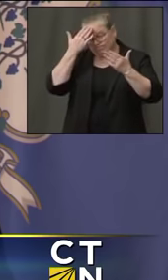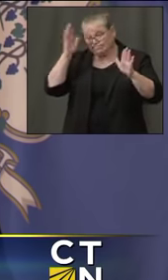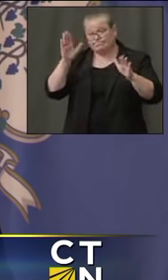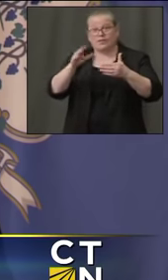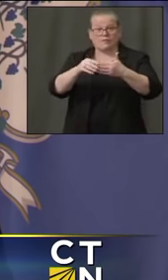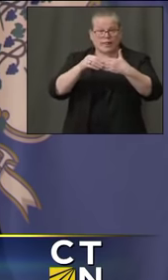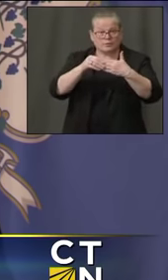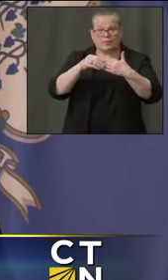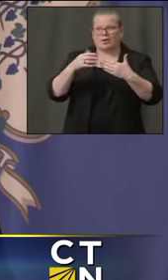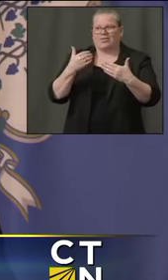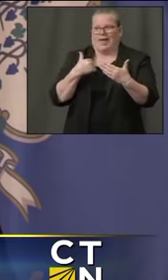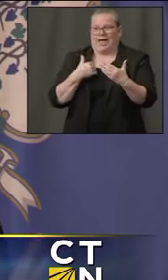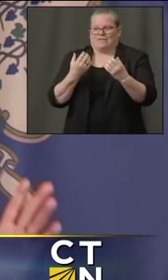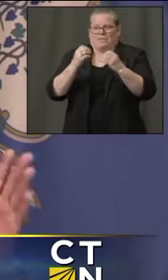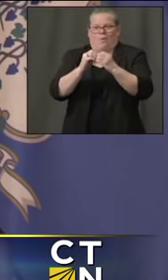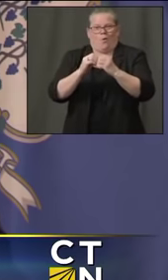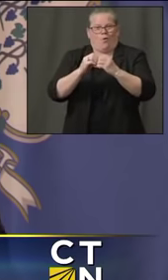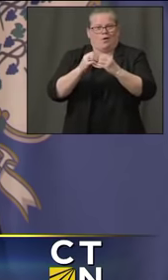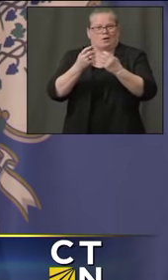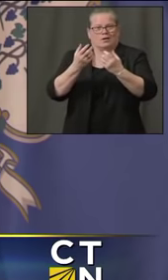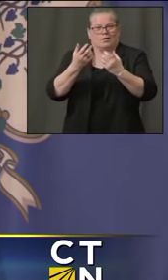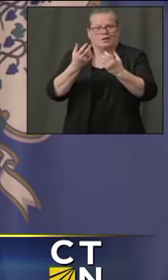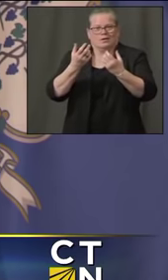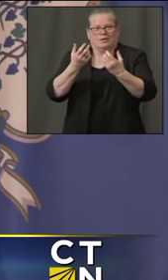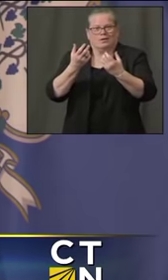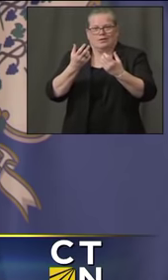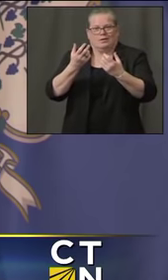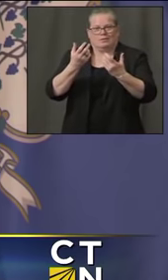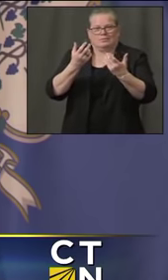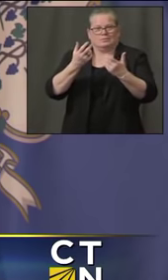need employees at this point until they get back to stock.